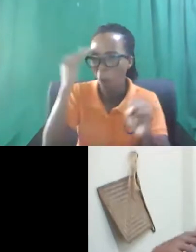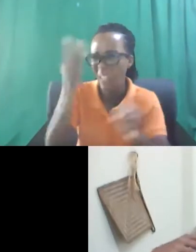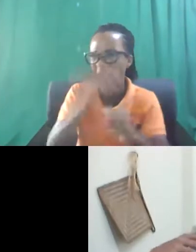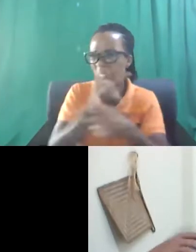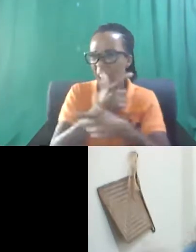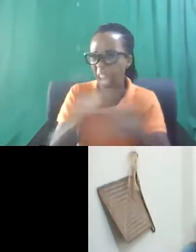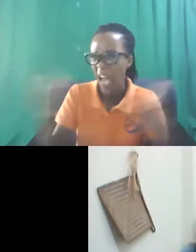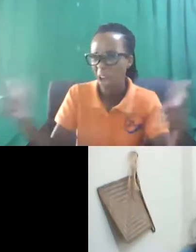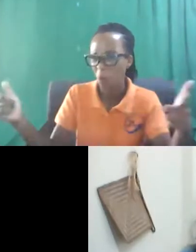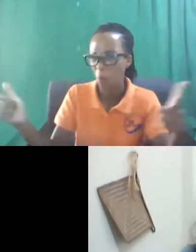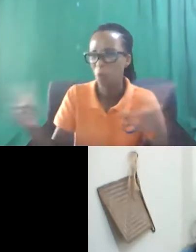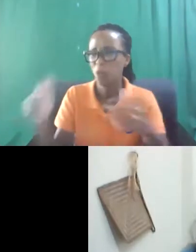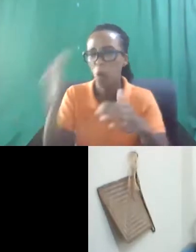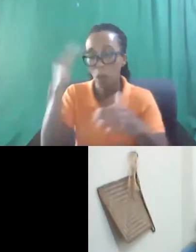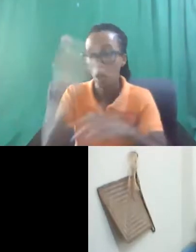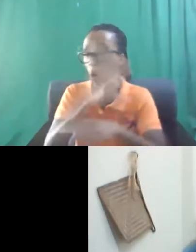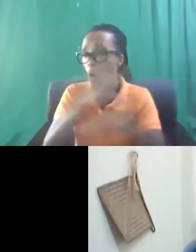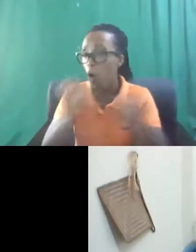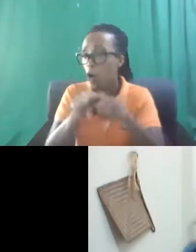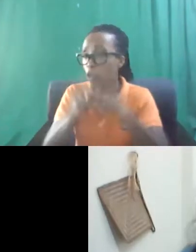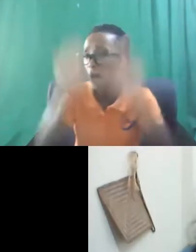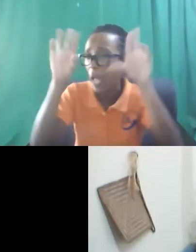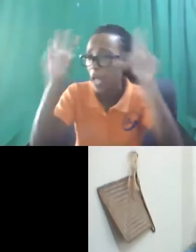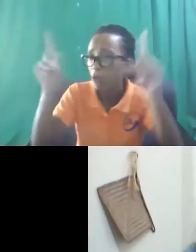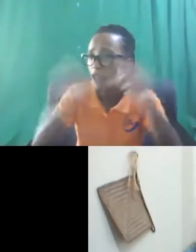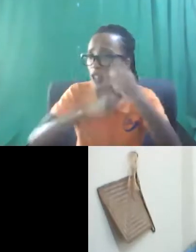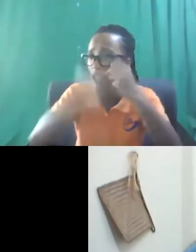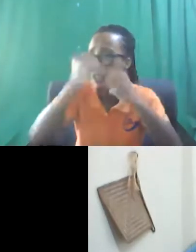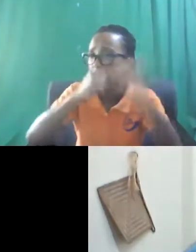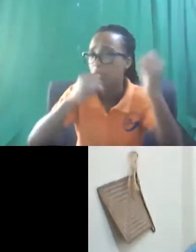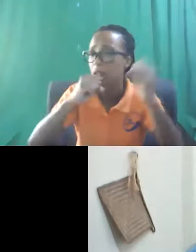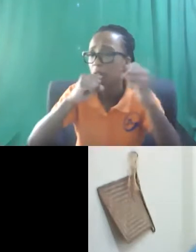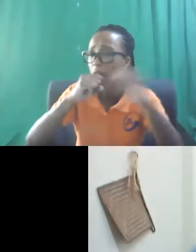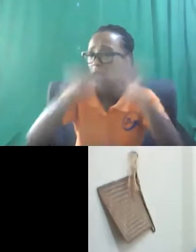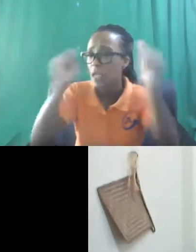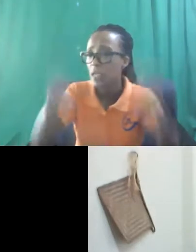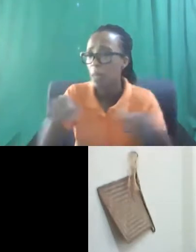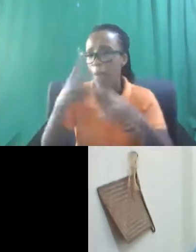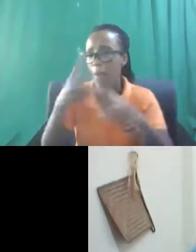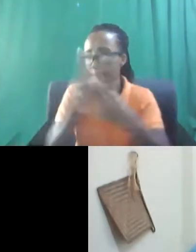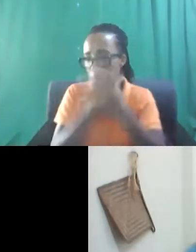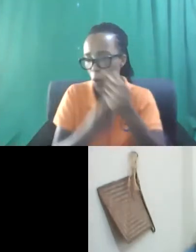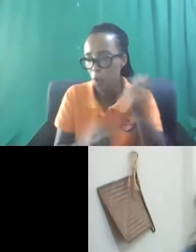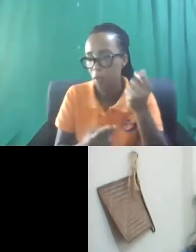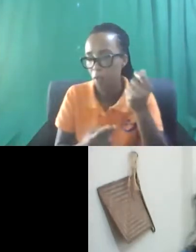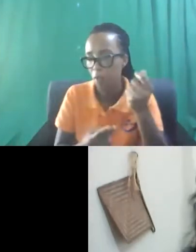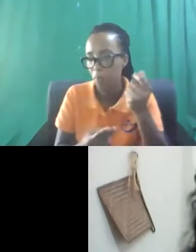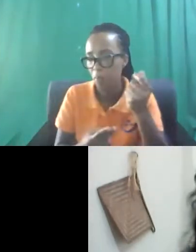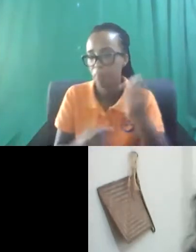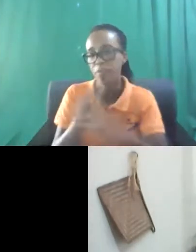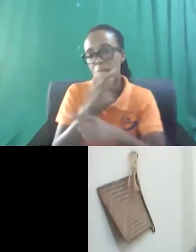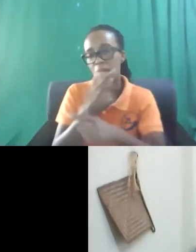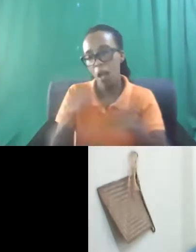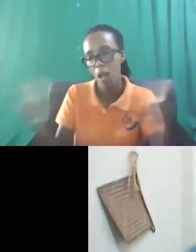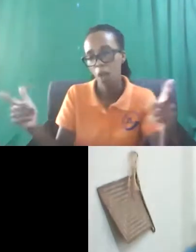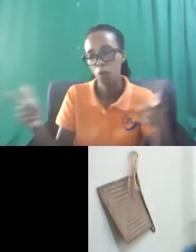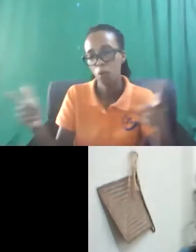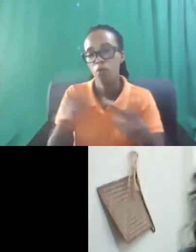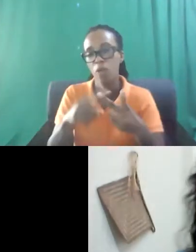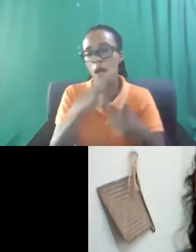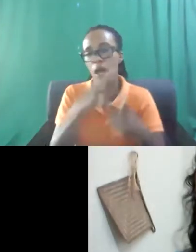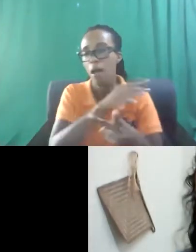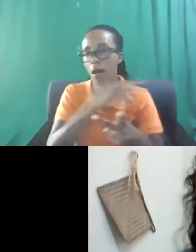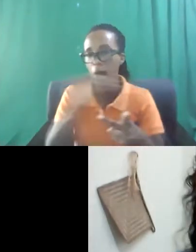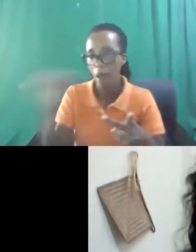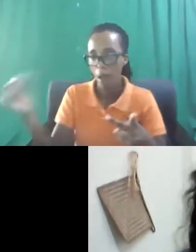structure our education system, etc. And this is for spoken and sign languages, for us as Creole speakers and for the people who use